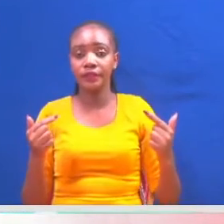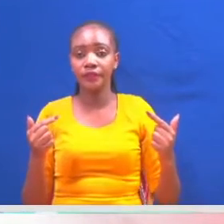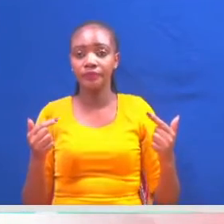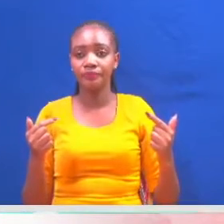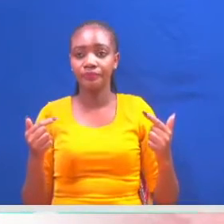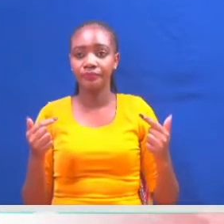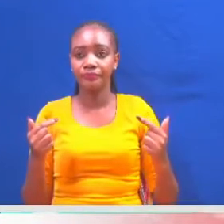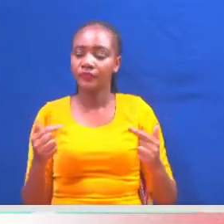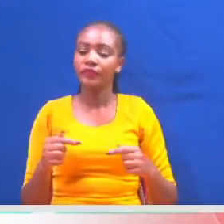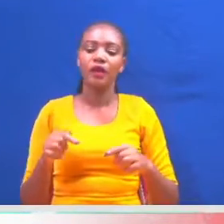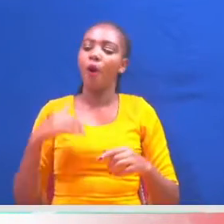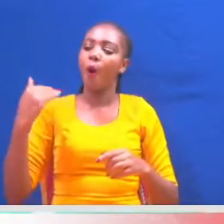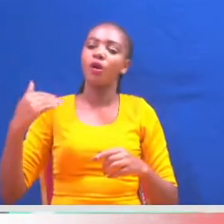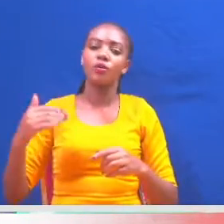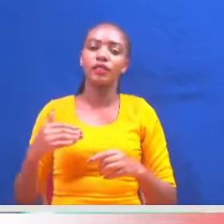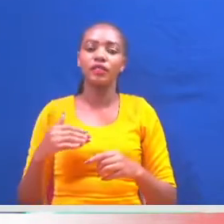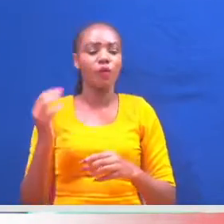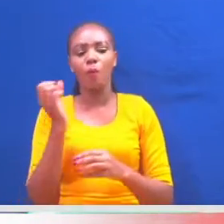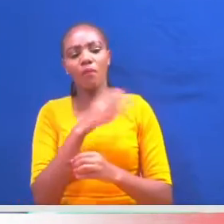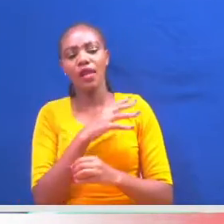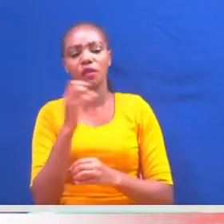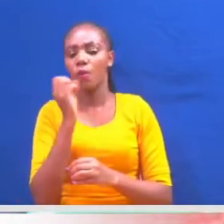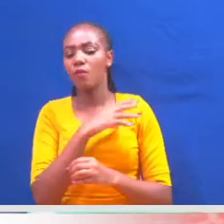have criticized